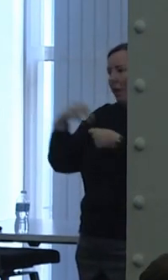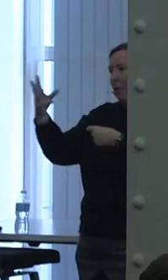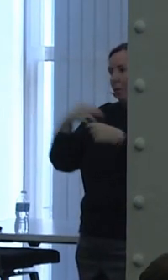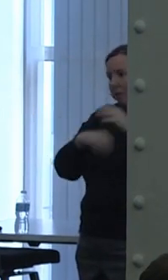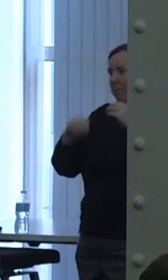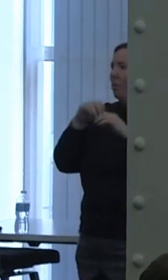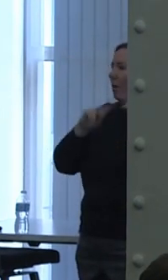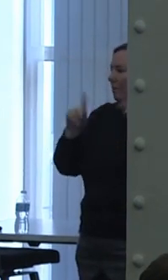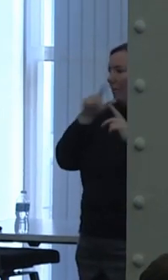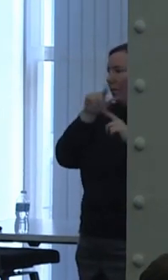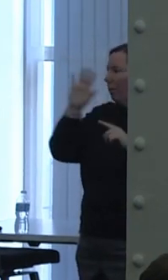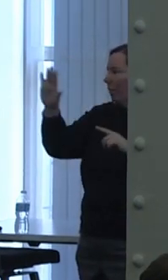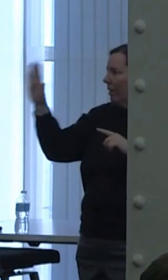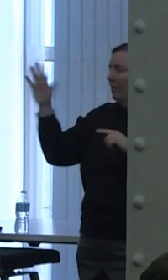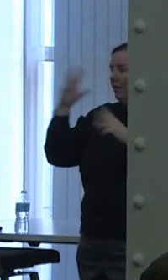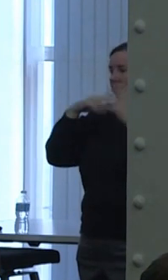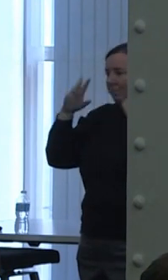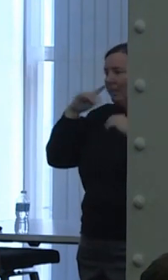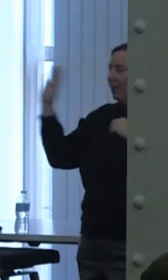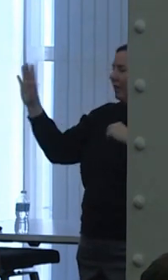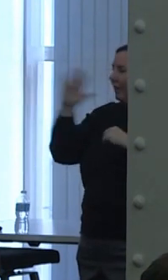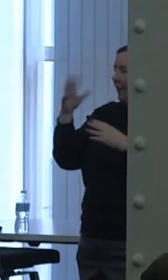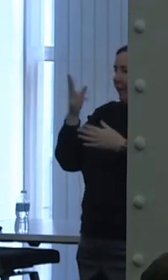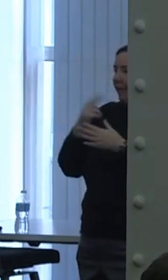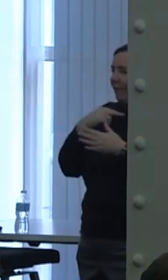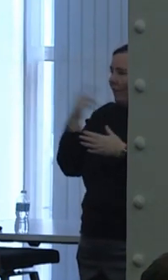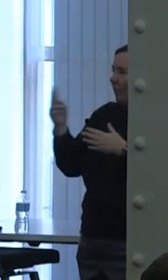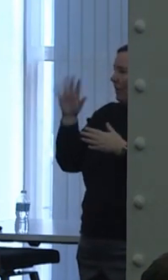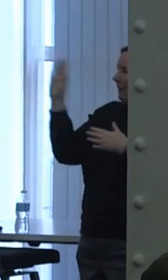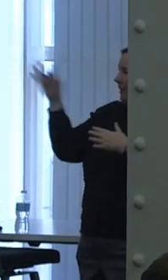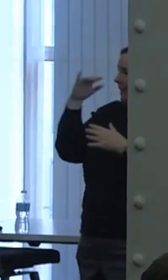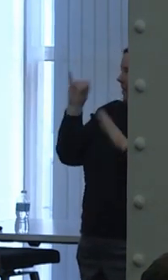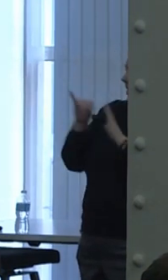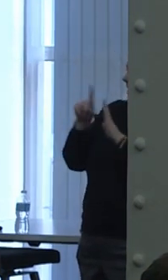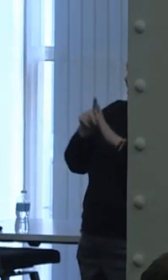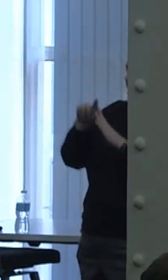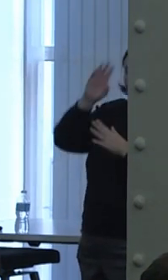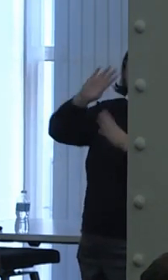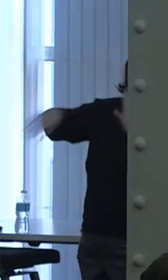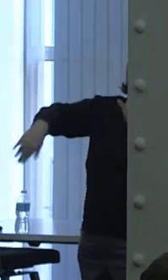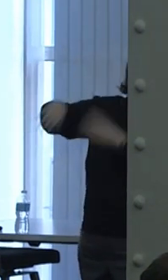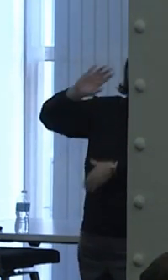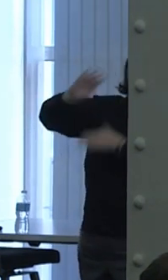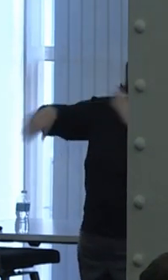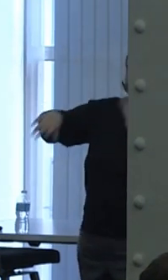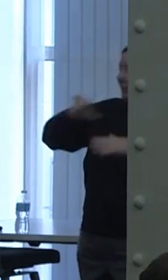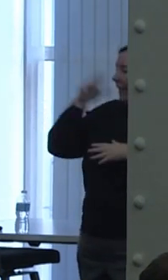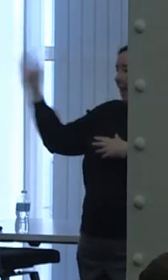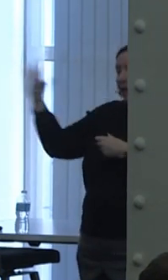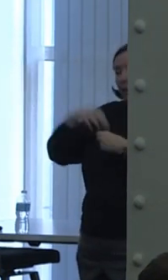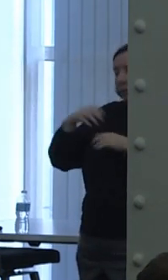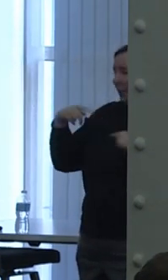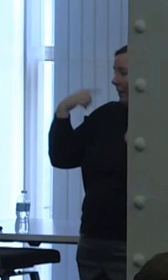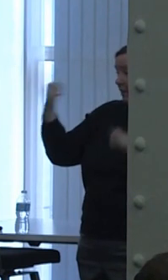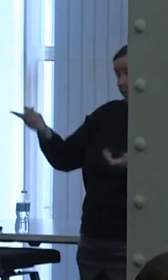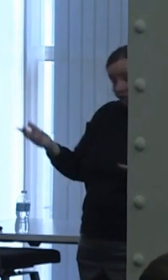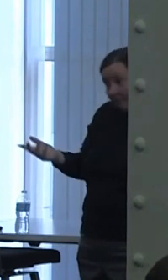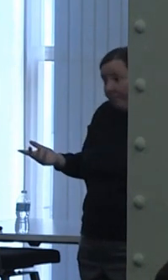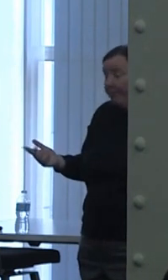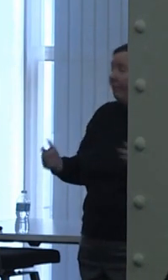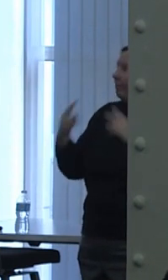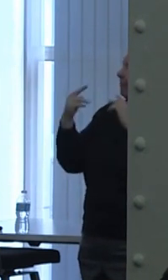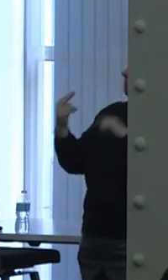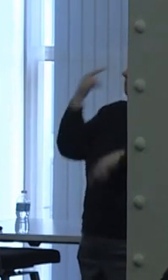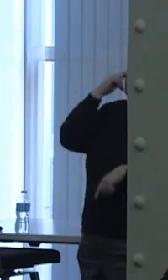whose experiences, whose voices, and whose identities have never been centered before. I continue to think back